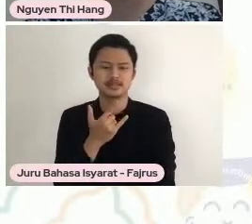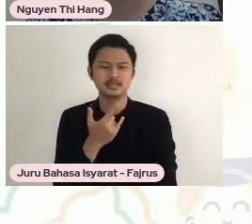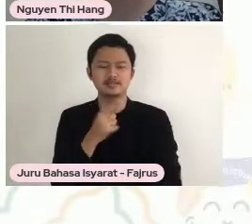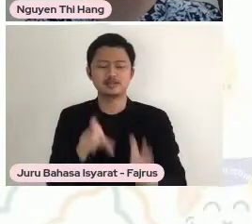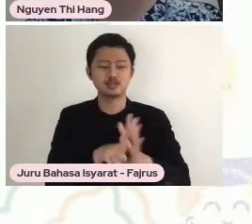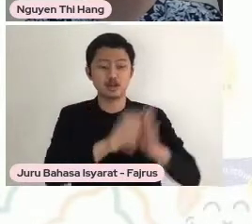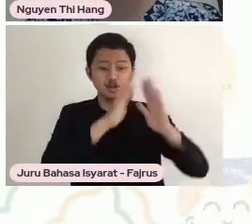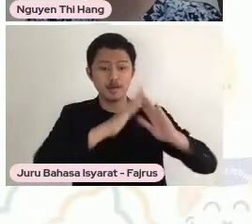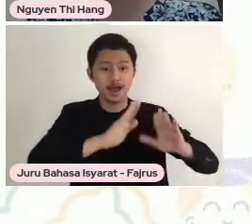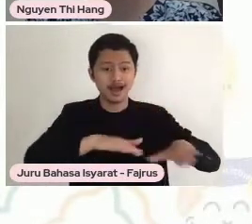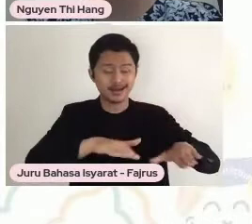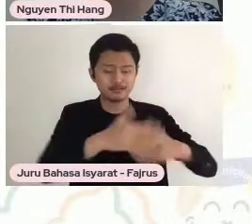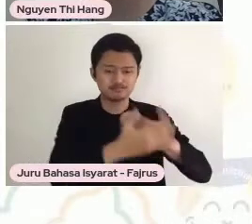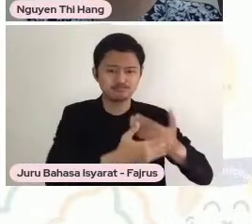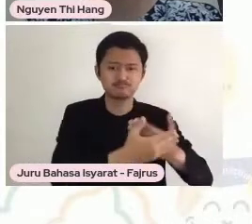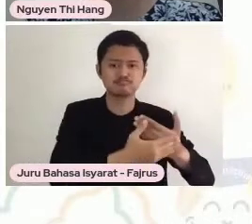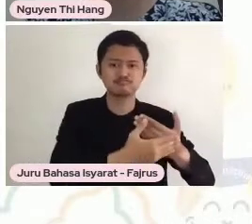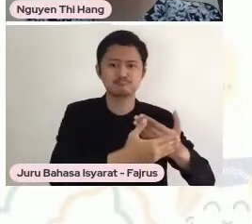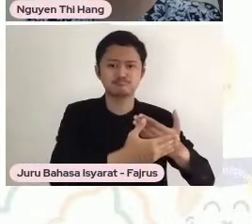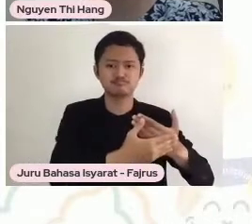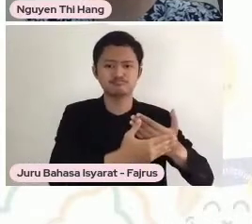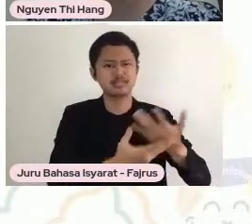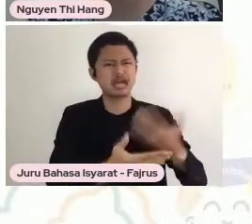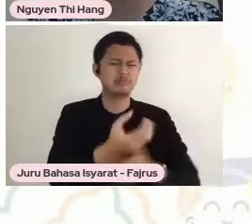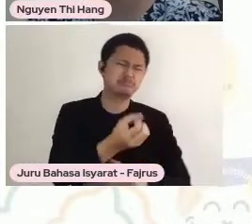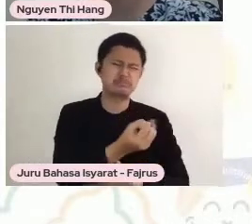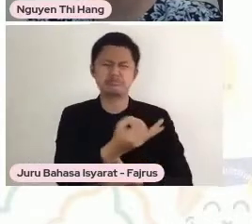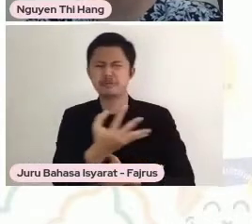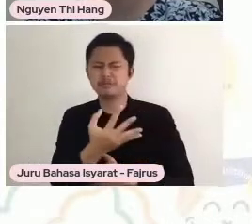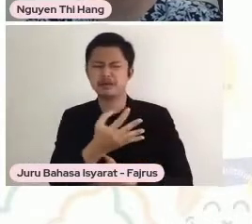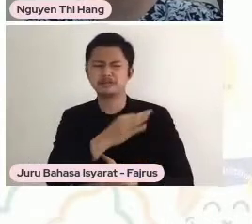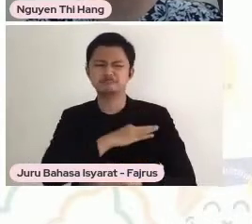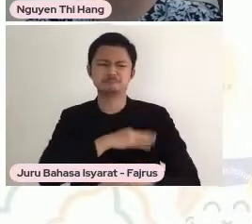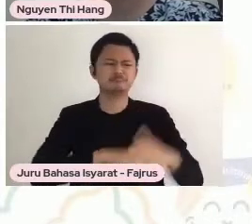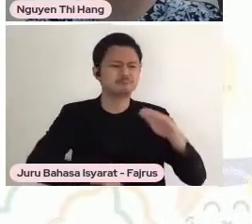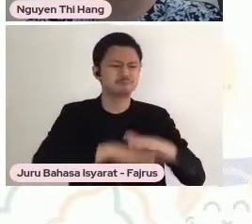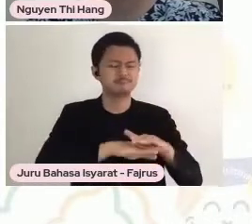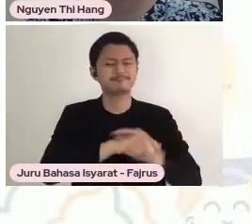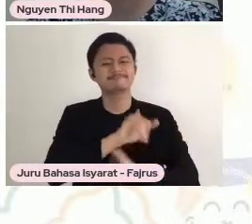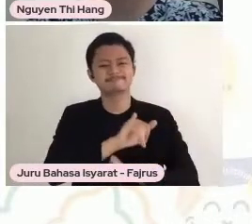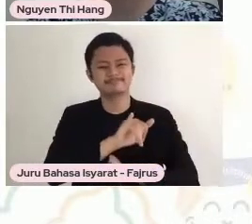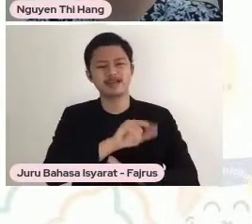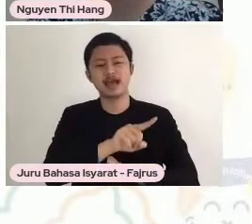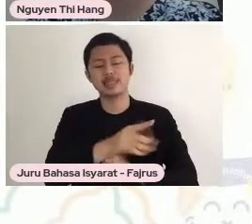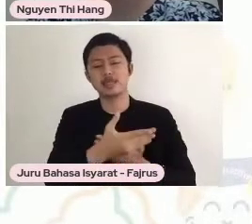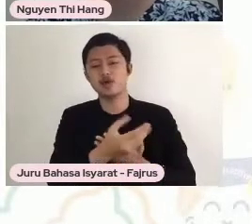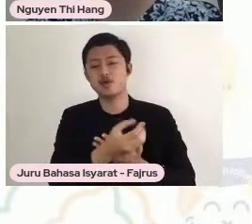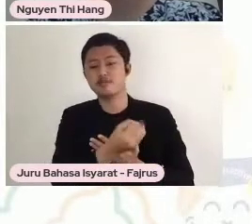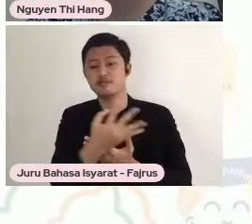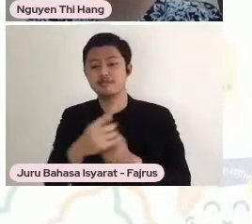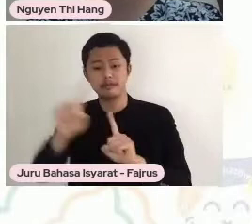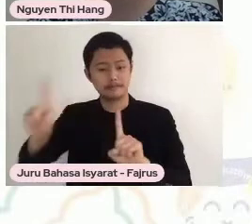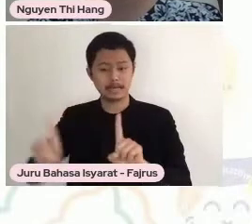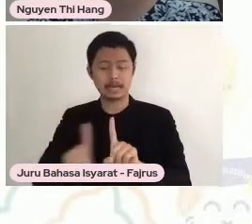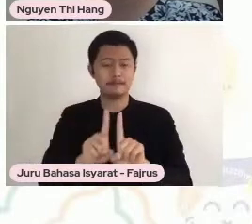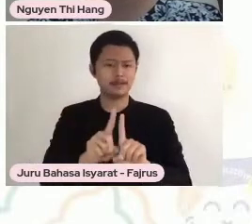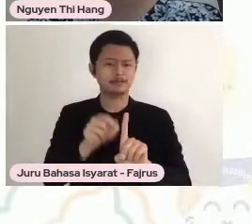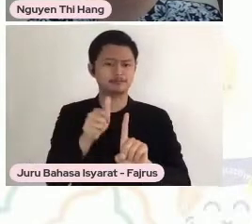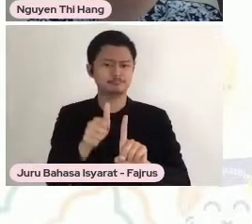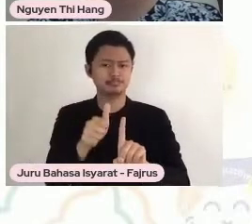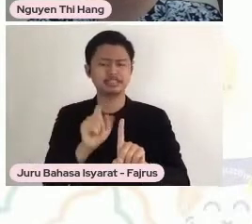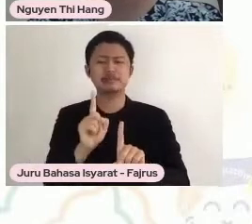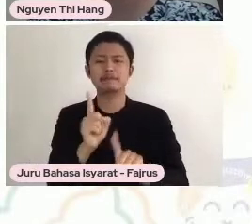home, and some effective and timely first aid for parents and caregiver, because we know